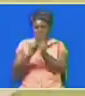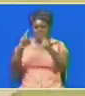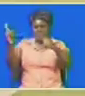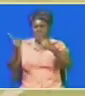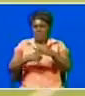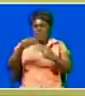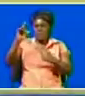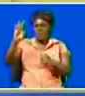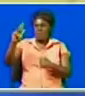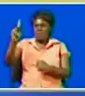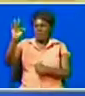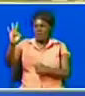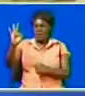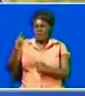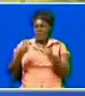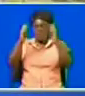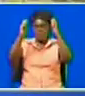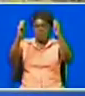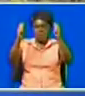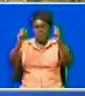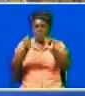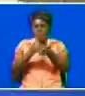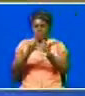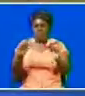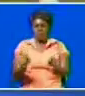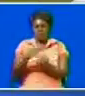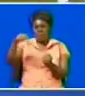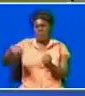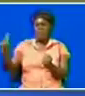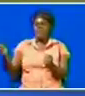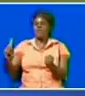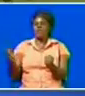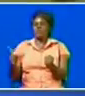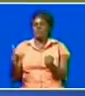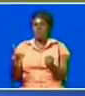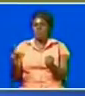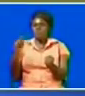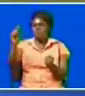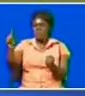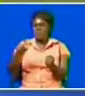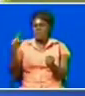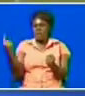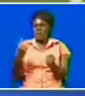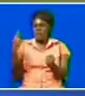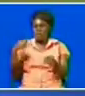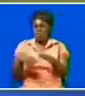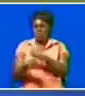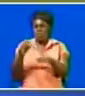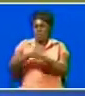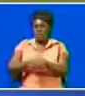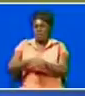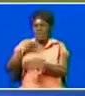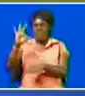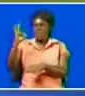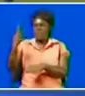of the FKF Shield Cup in a match that was played at the Camp Toyoyo grounds in Nairobi. Zetech's lone goal was scored by Donald Owiti in